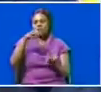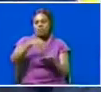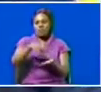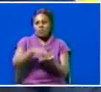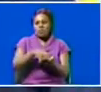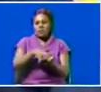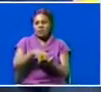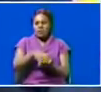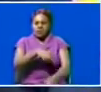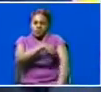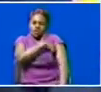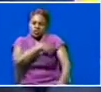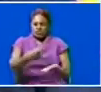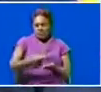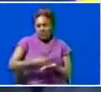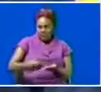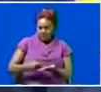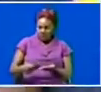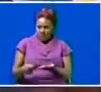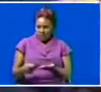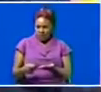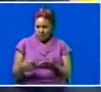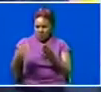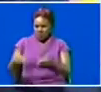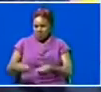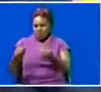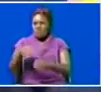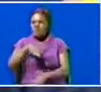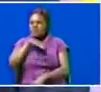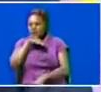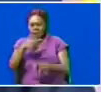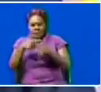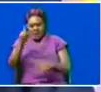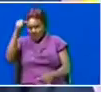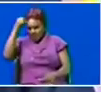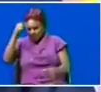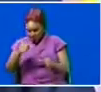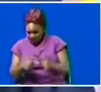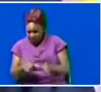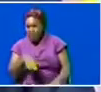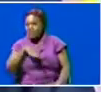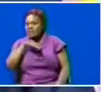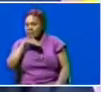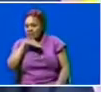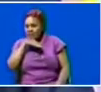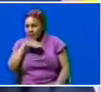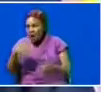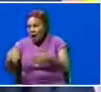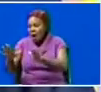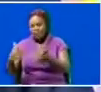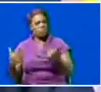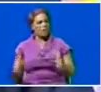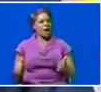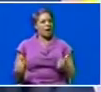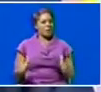chief secretary come in which case then they give Raila Odinga. But you must remember that Raila Odinga is not out yet, and Raila